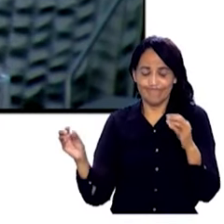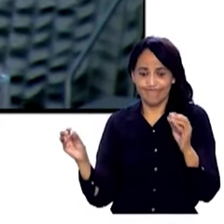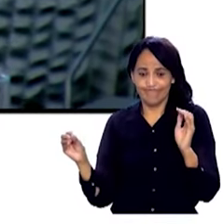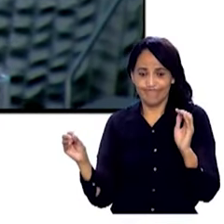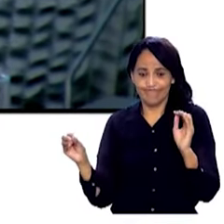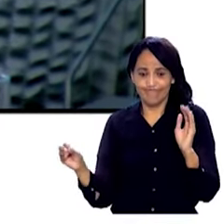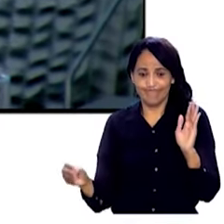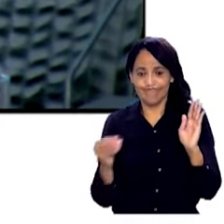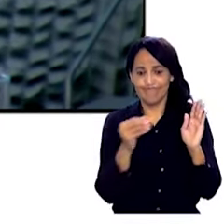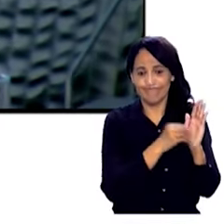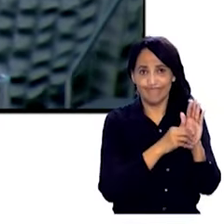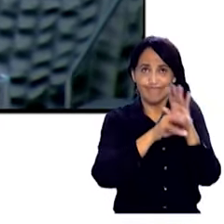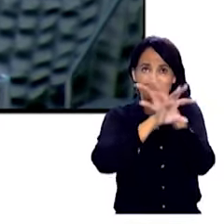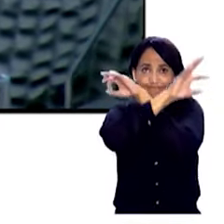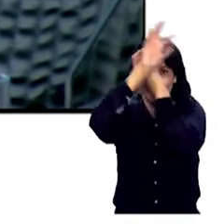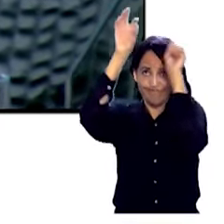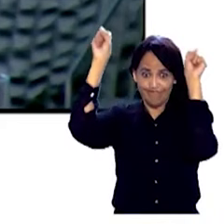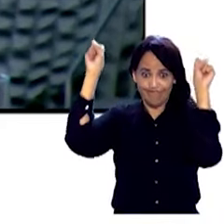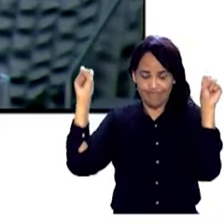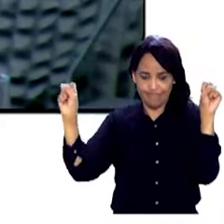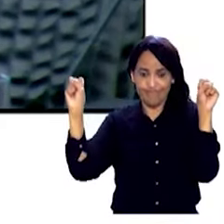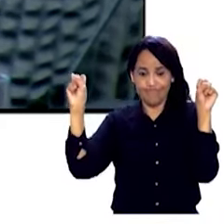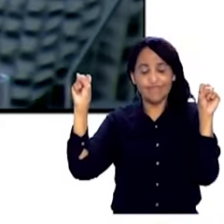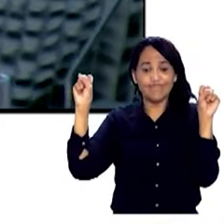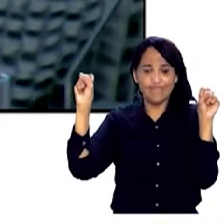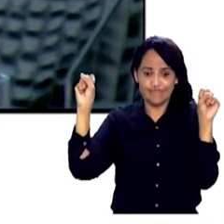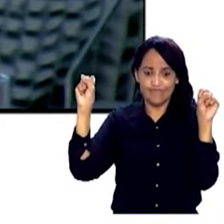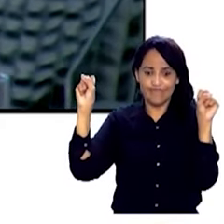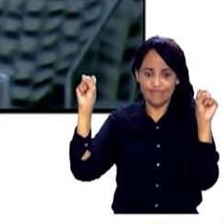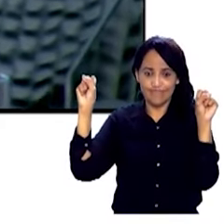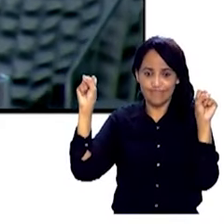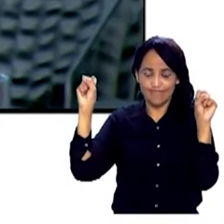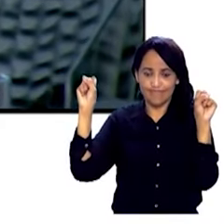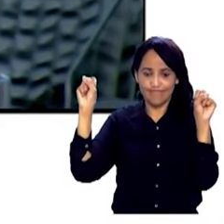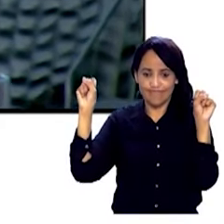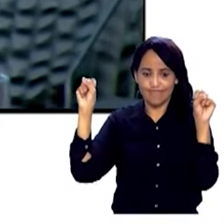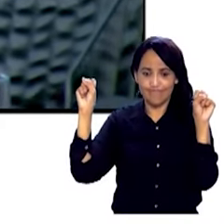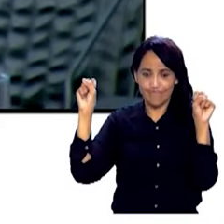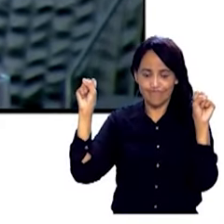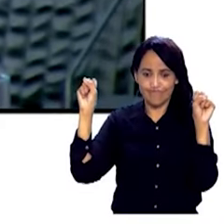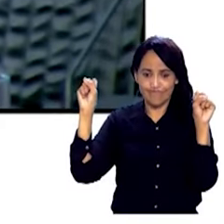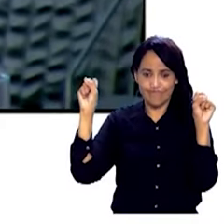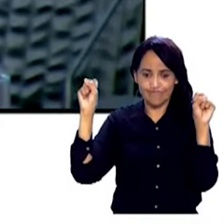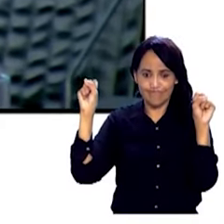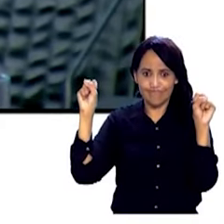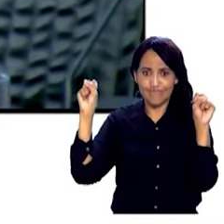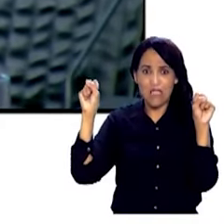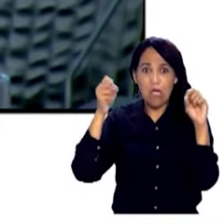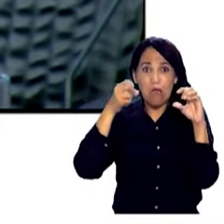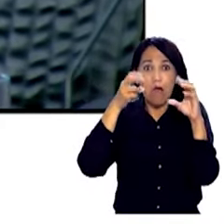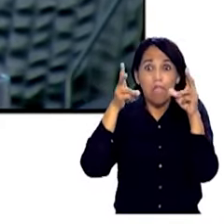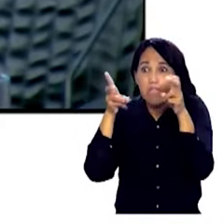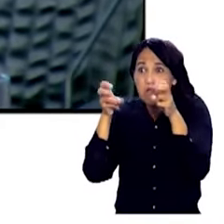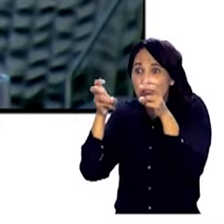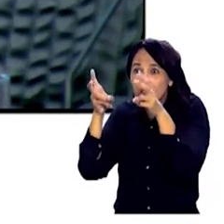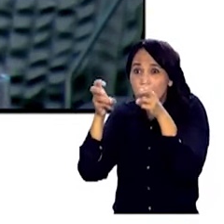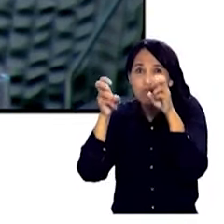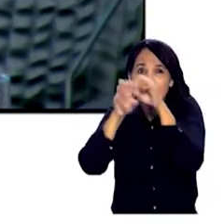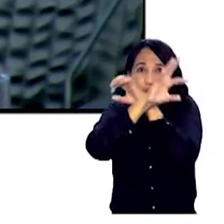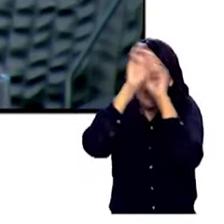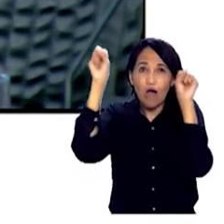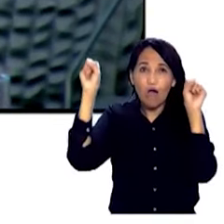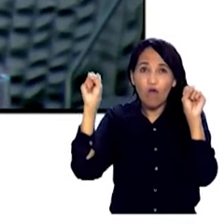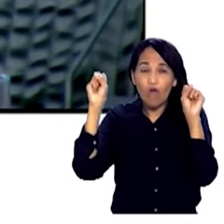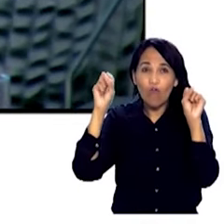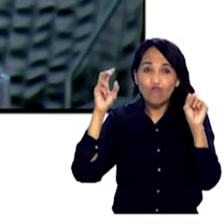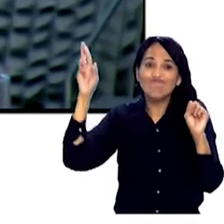to populars perception isert cour regularly enthusiastically